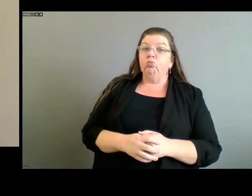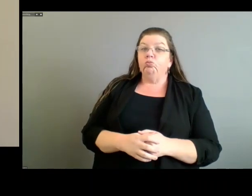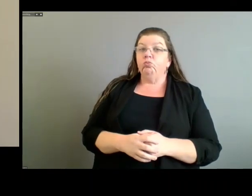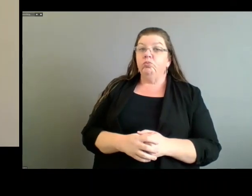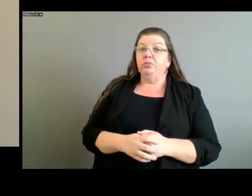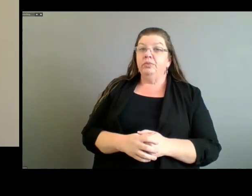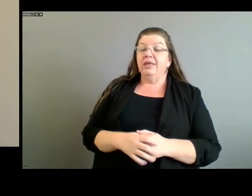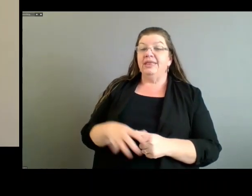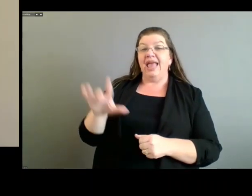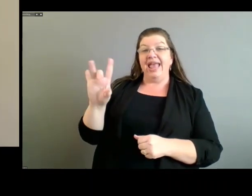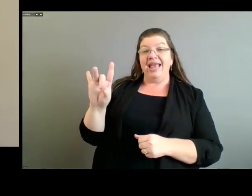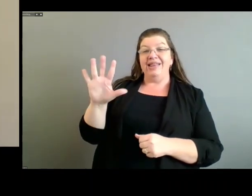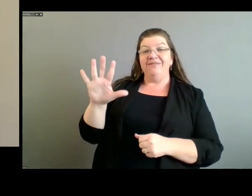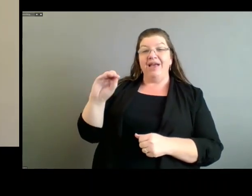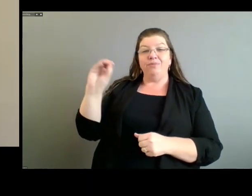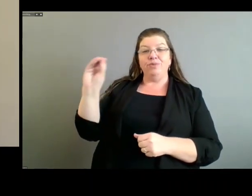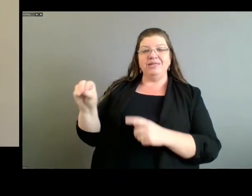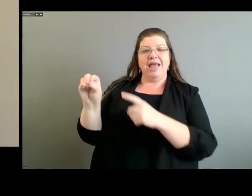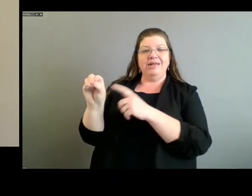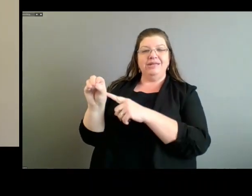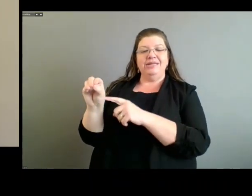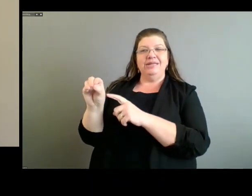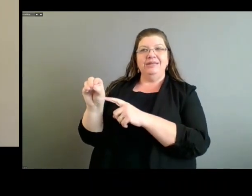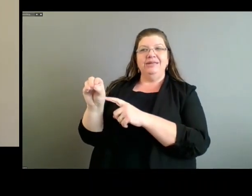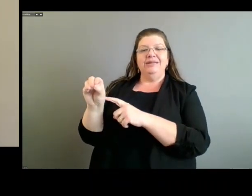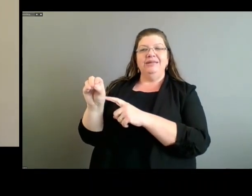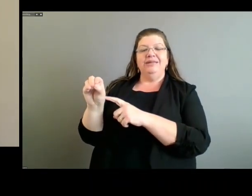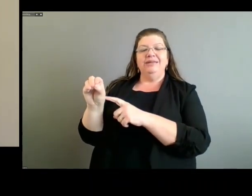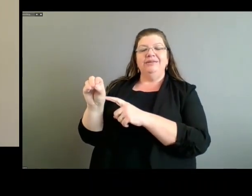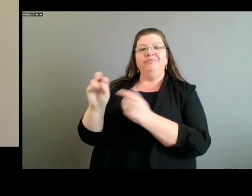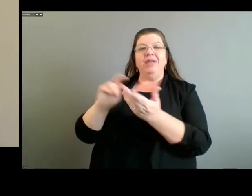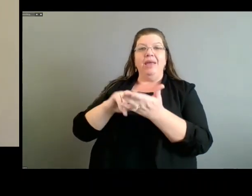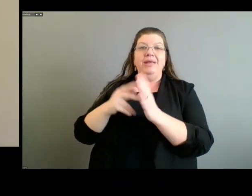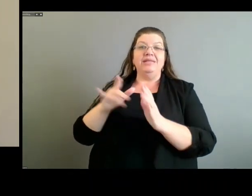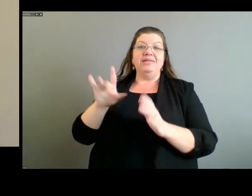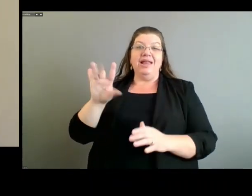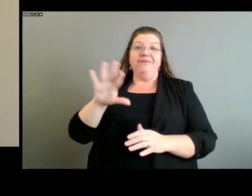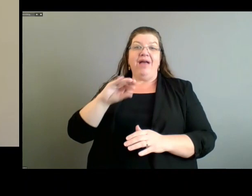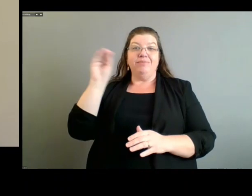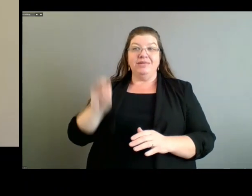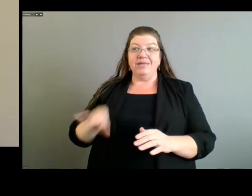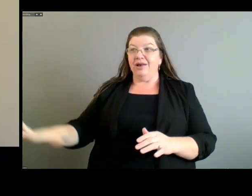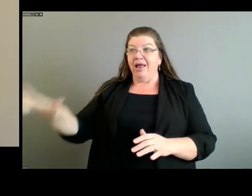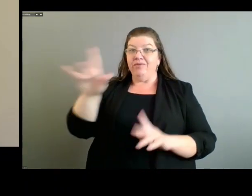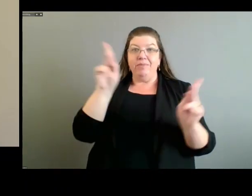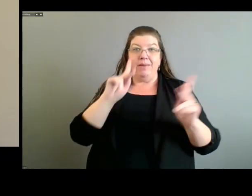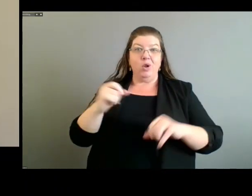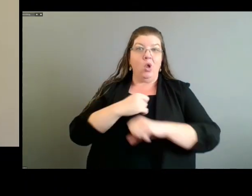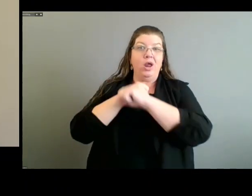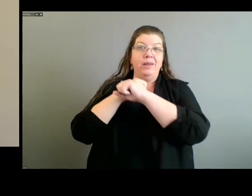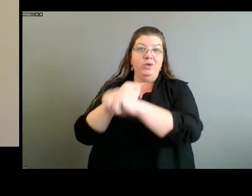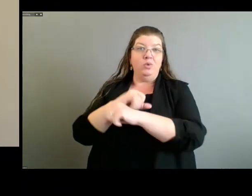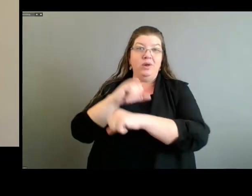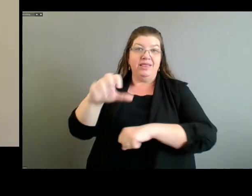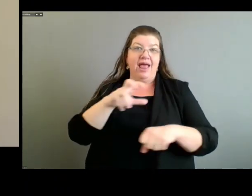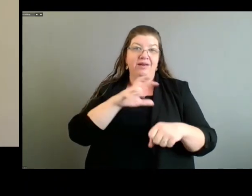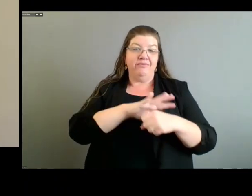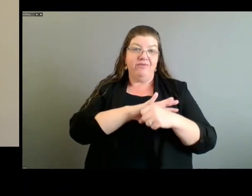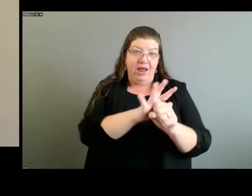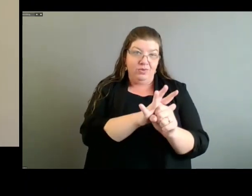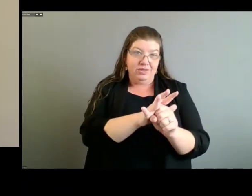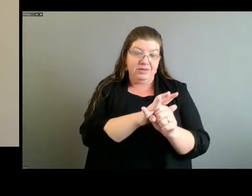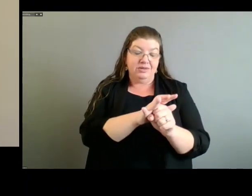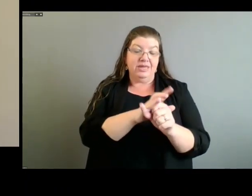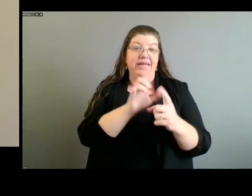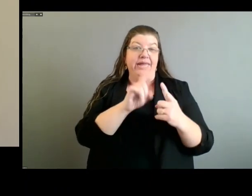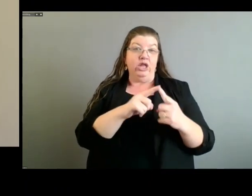now the 85% doesn't mean that it means 85% need to be immune against the virus, either by